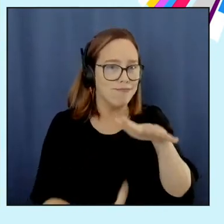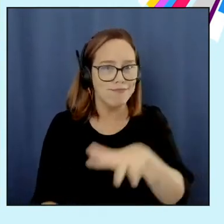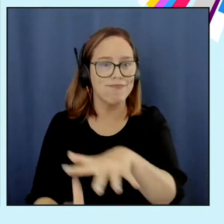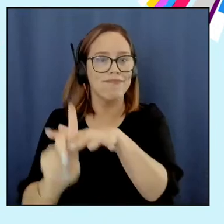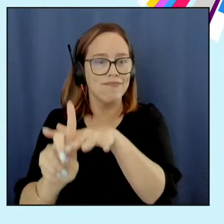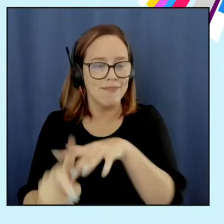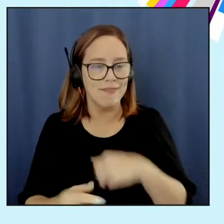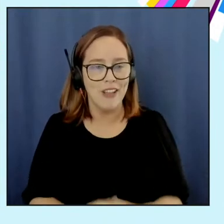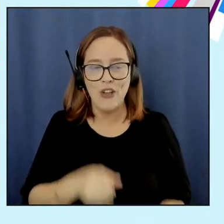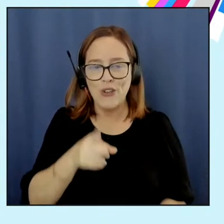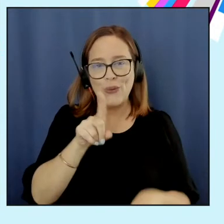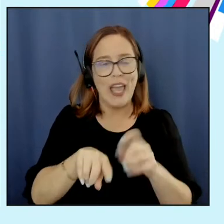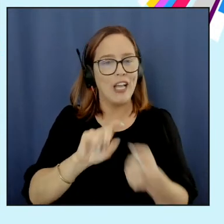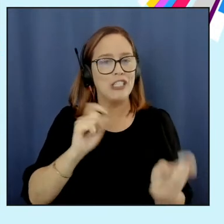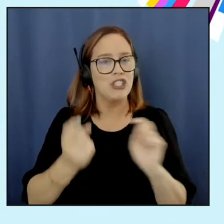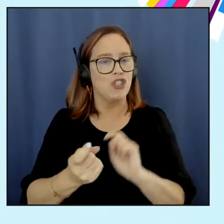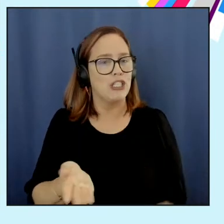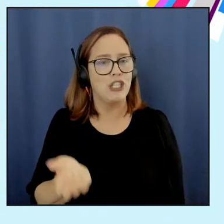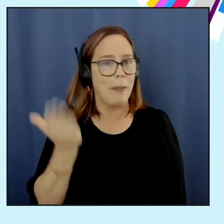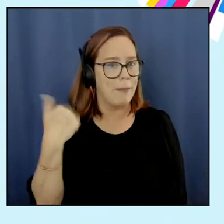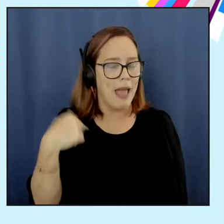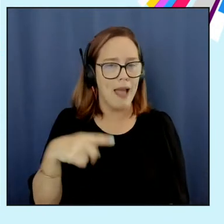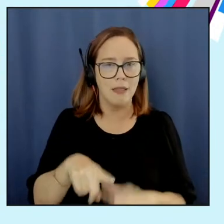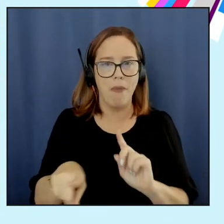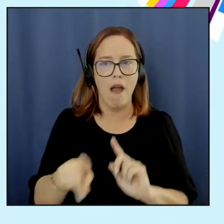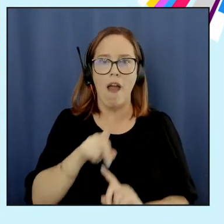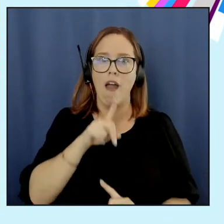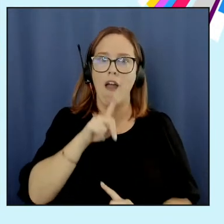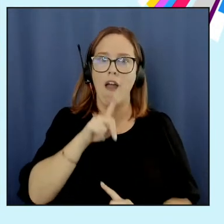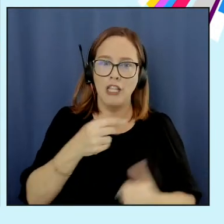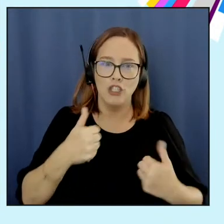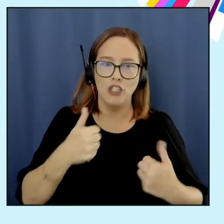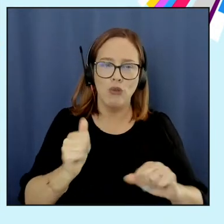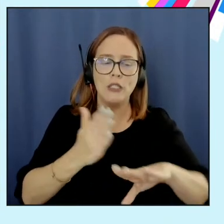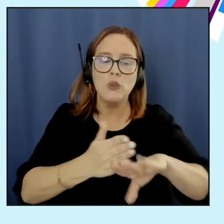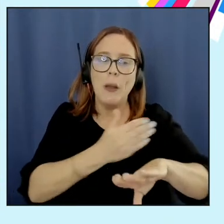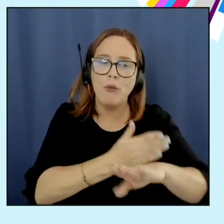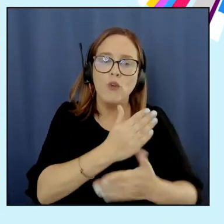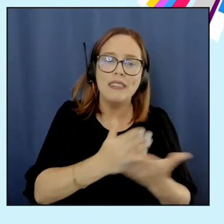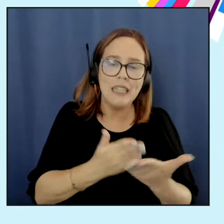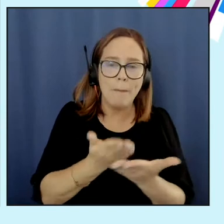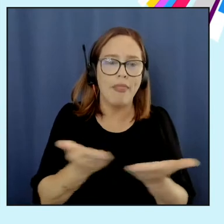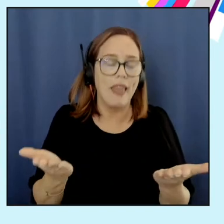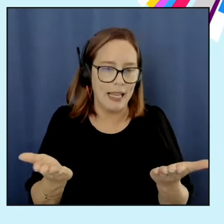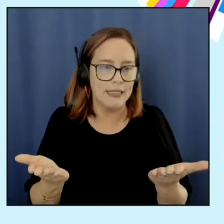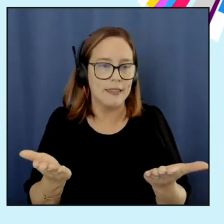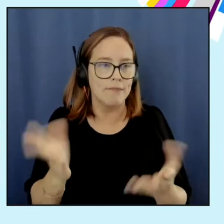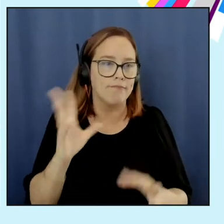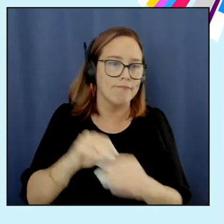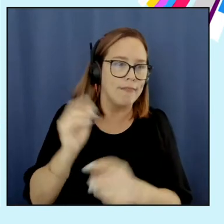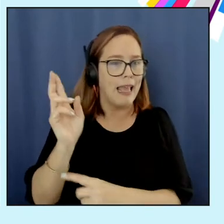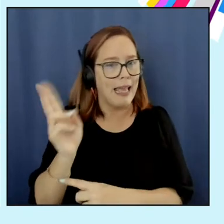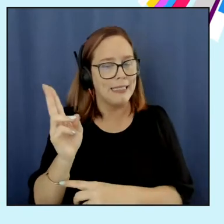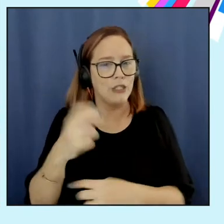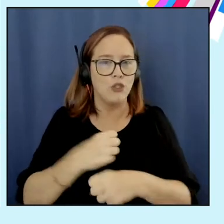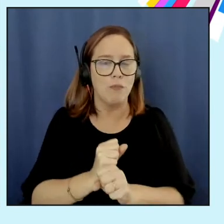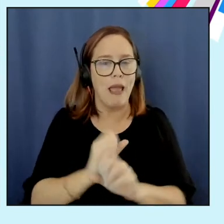the past. But I would really try to do to improve some things in the human history to make this world a better